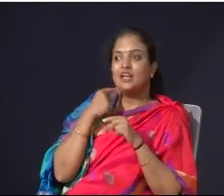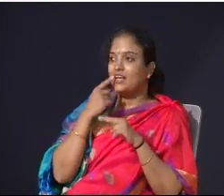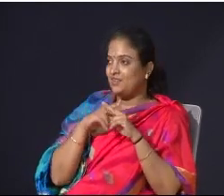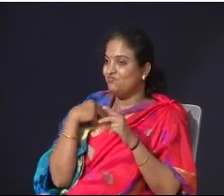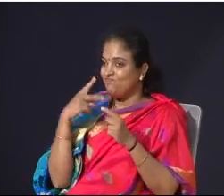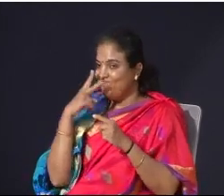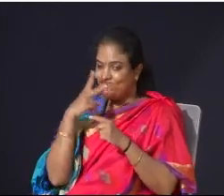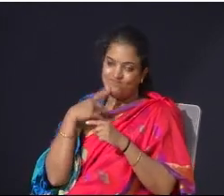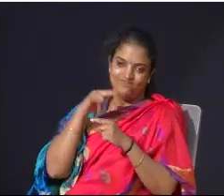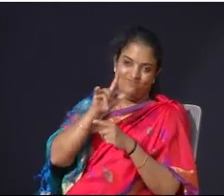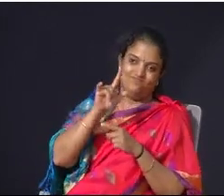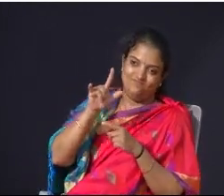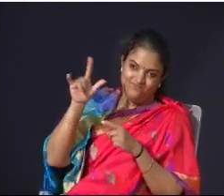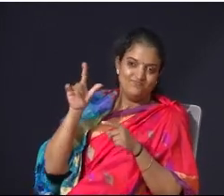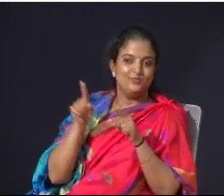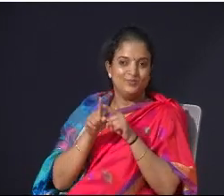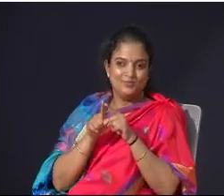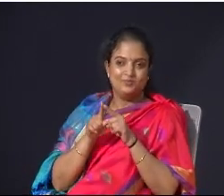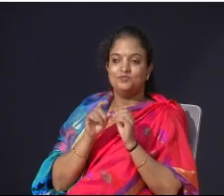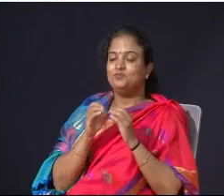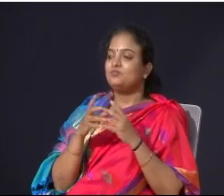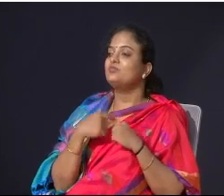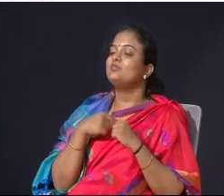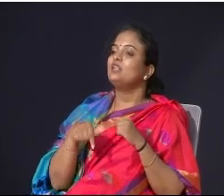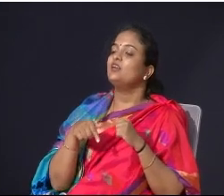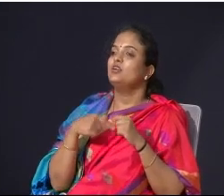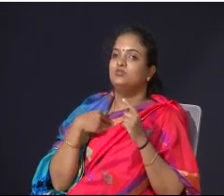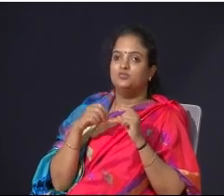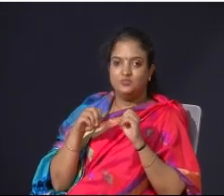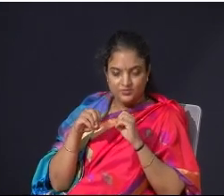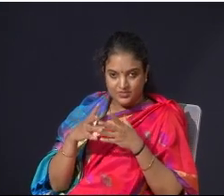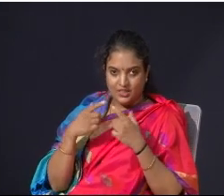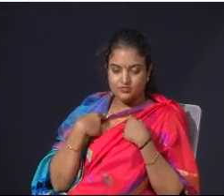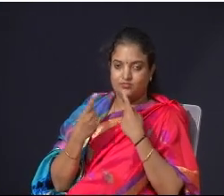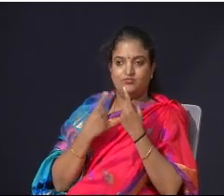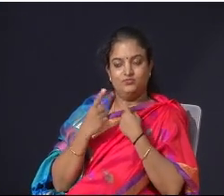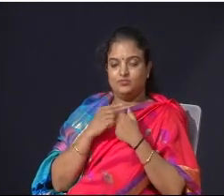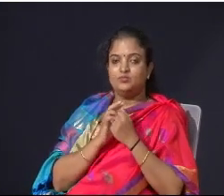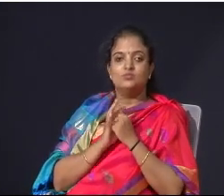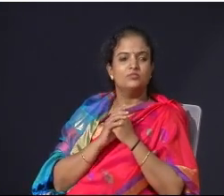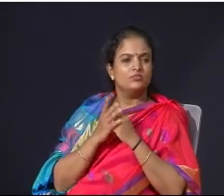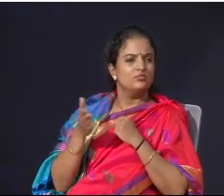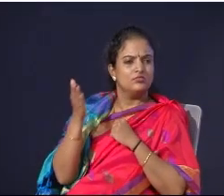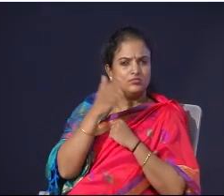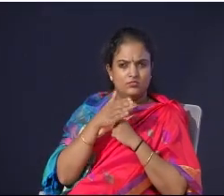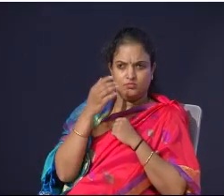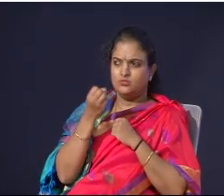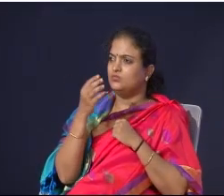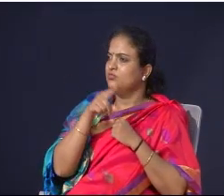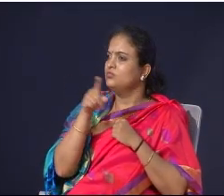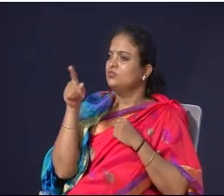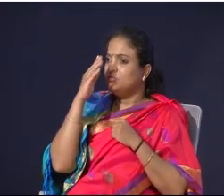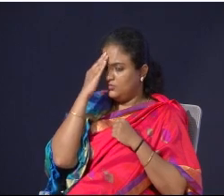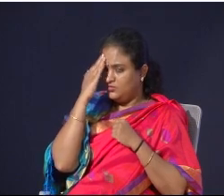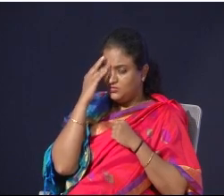also. Okay. So I'm going to start my presentation. How many of us know